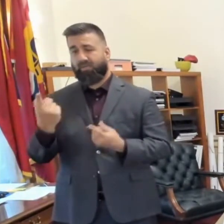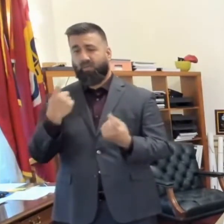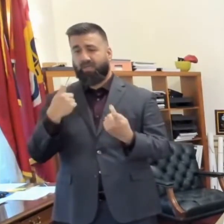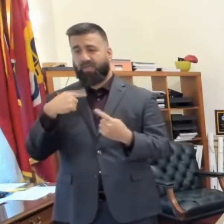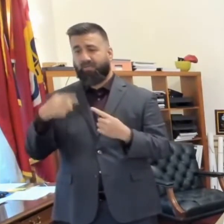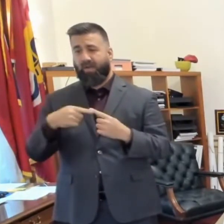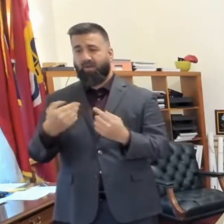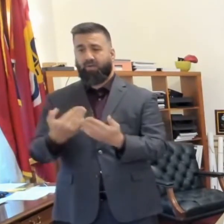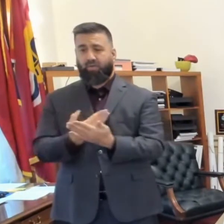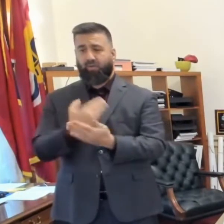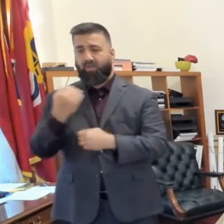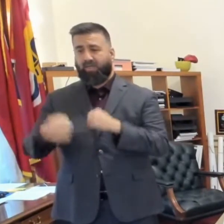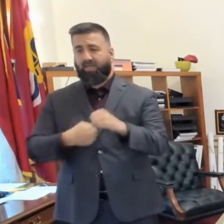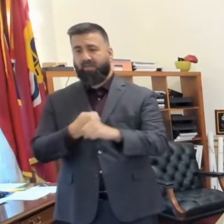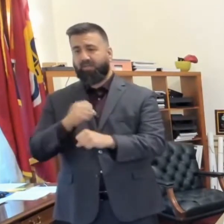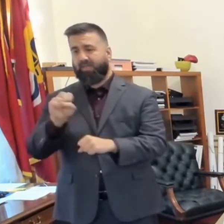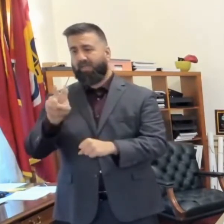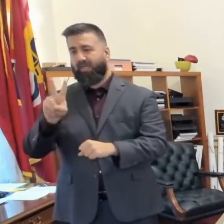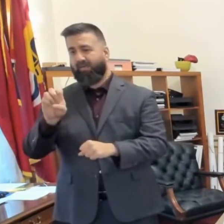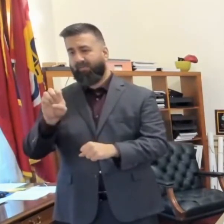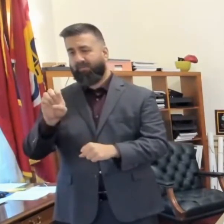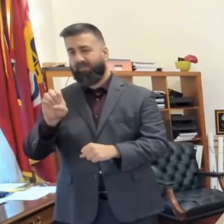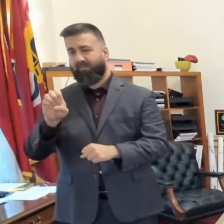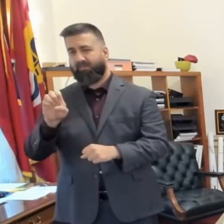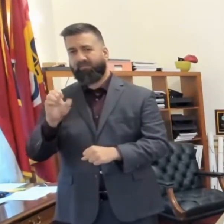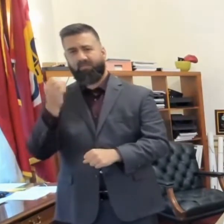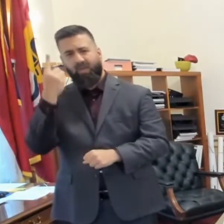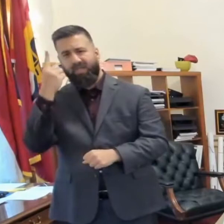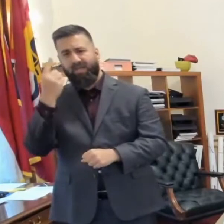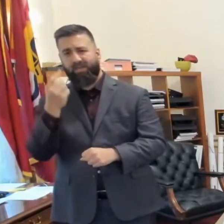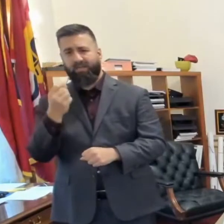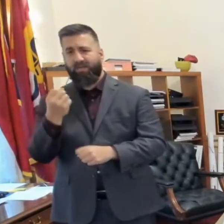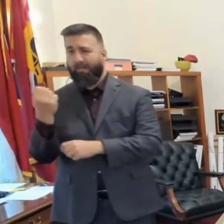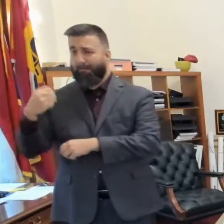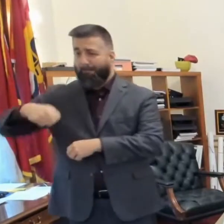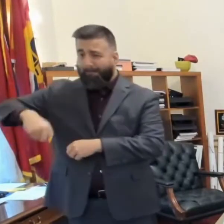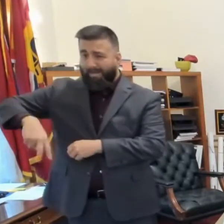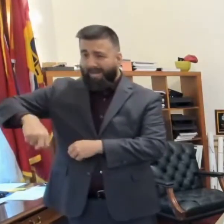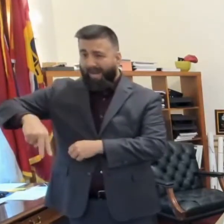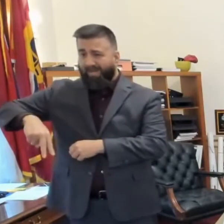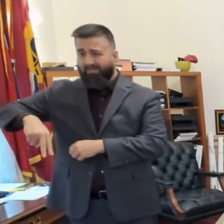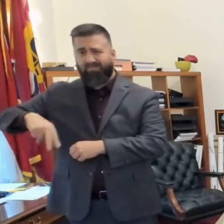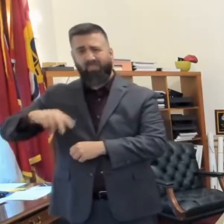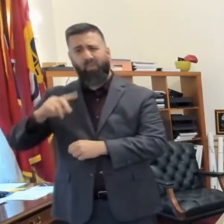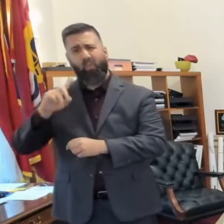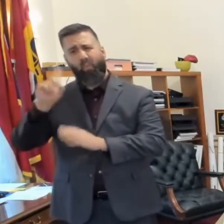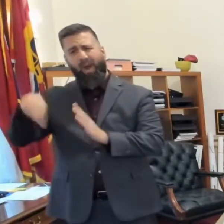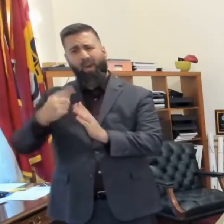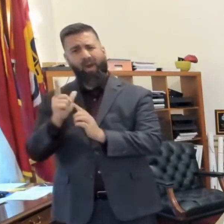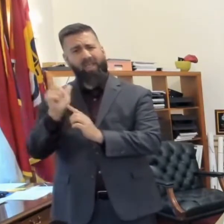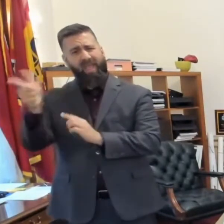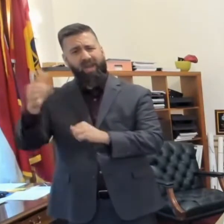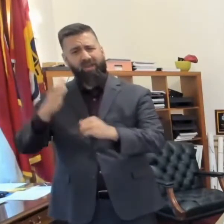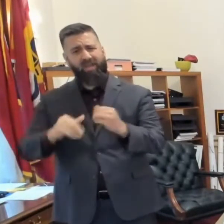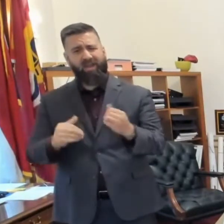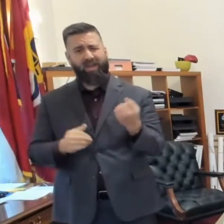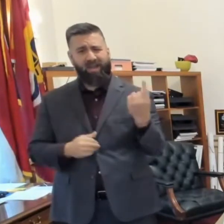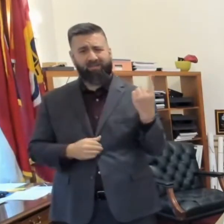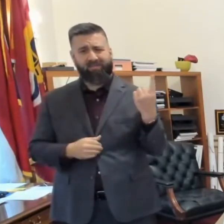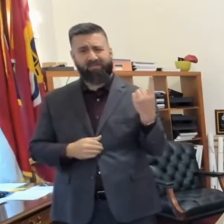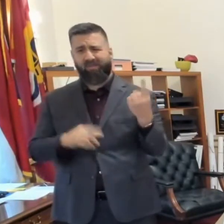just 1 hour past the 11 p.m. closing time. Can the city not let places stay open for just 1